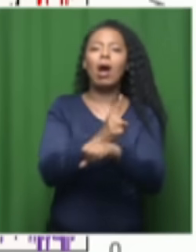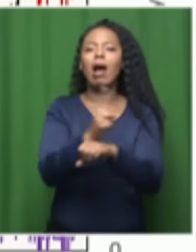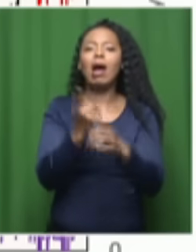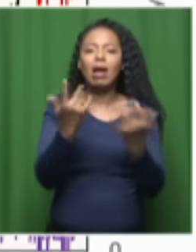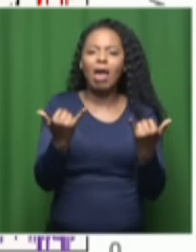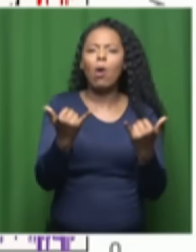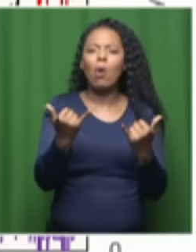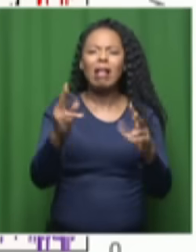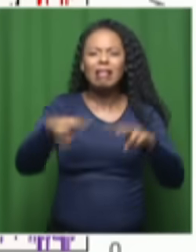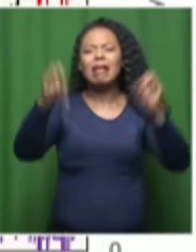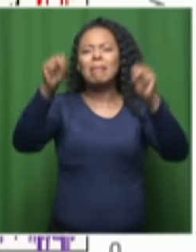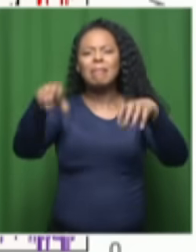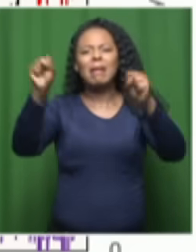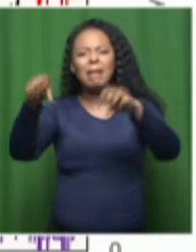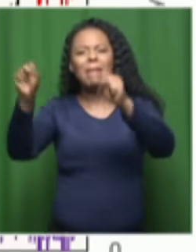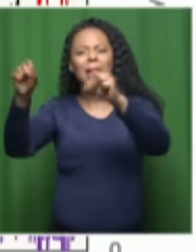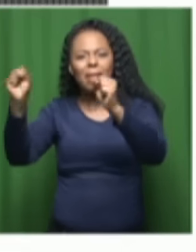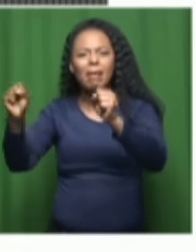one,